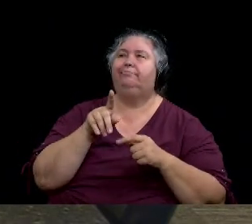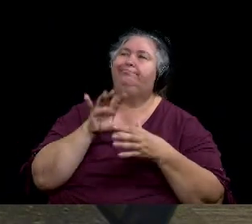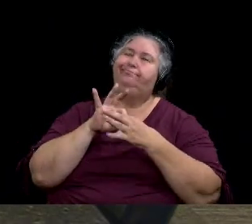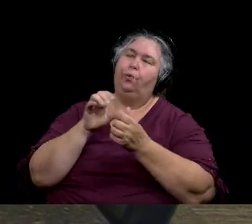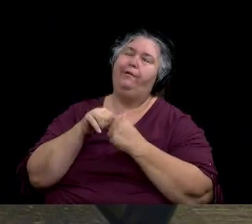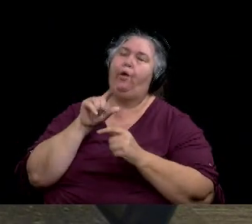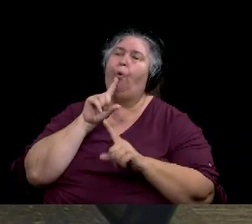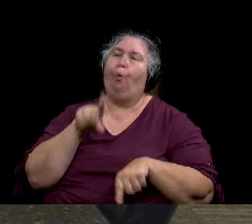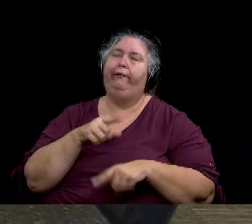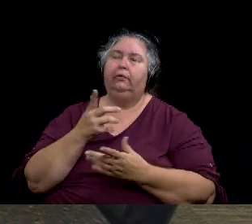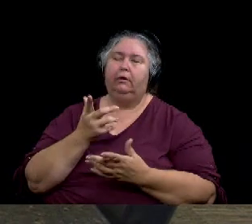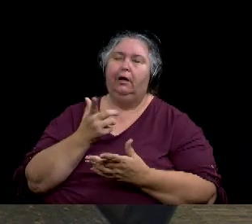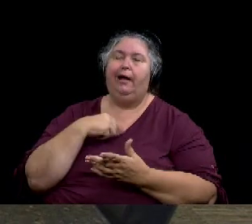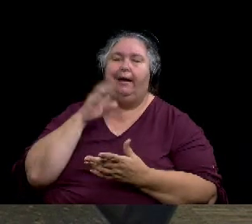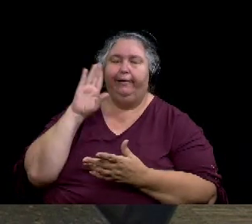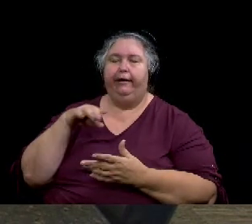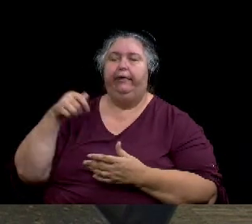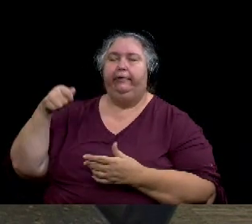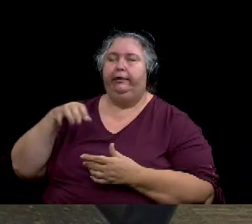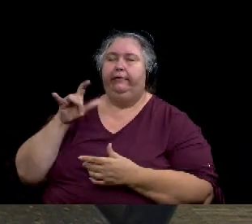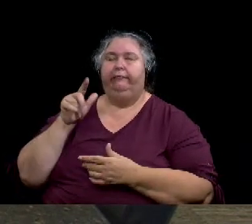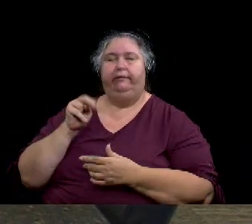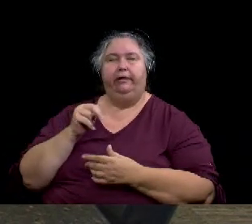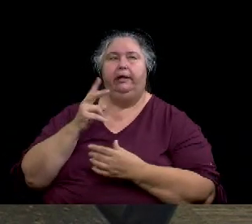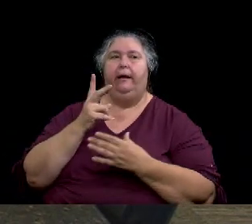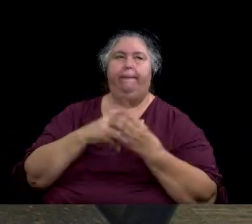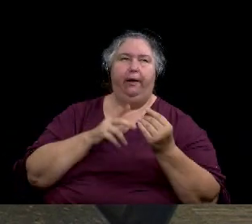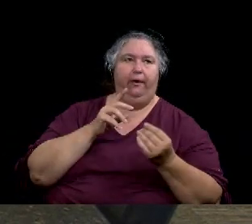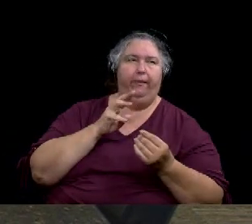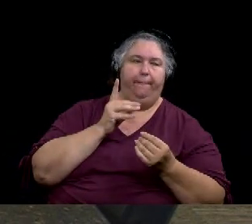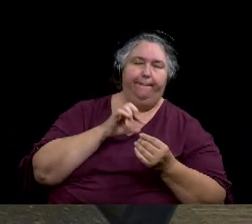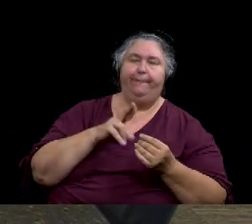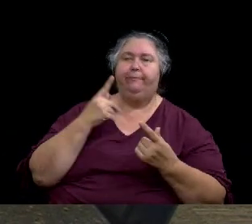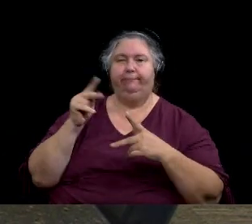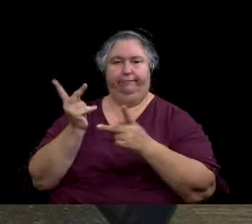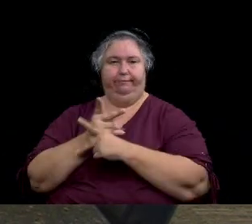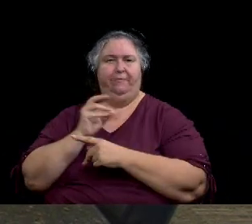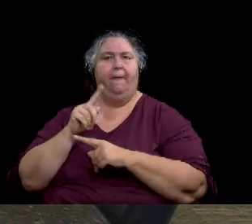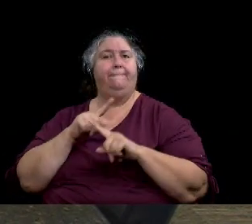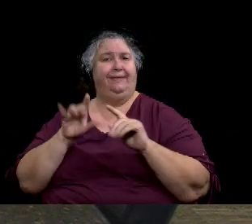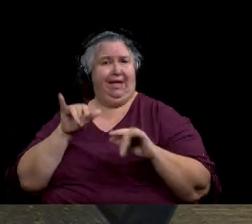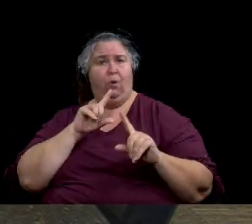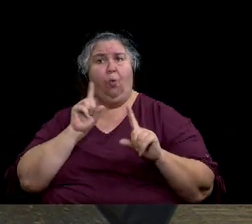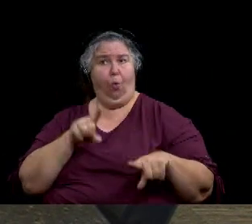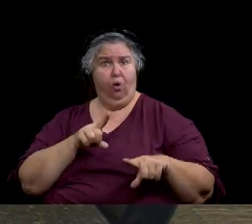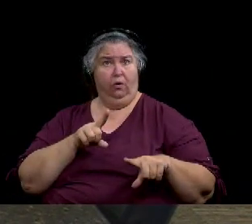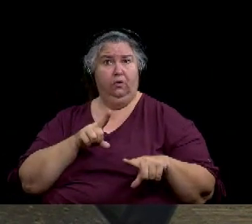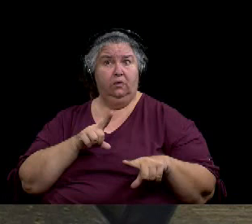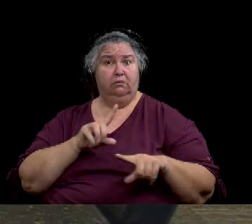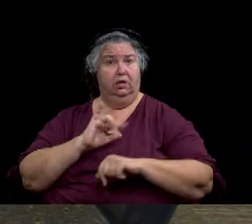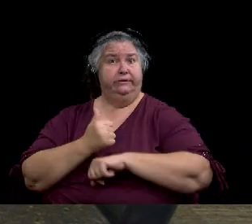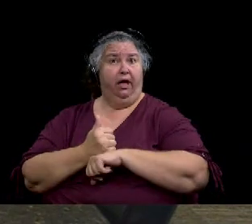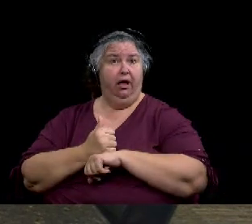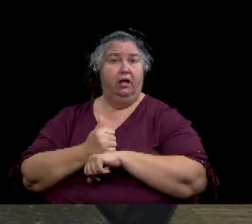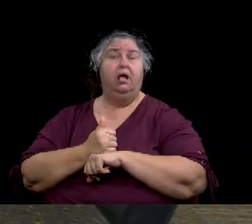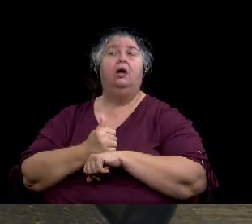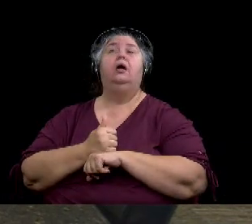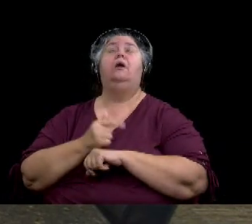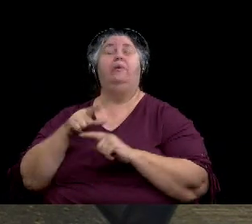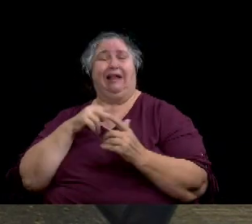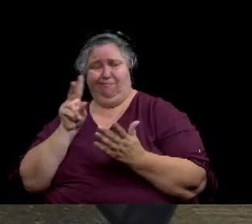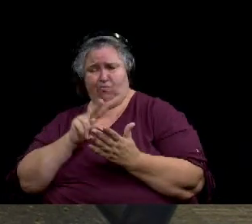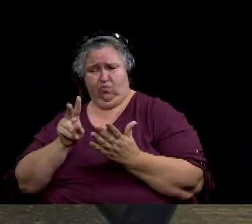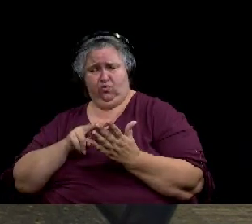that, as Judge Felton and Mayor Deaver said, trying to figure it out. But as of right now, that order is into place. And when reading through